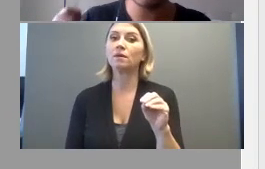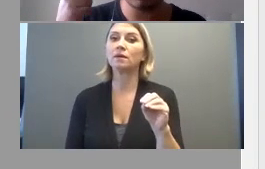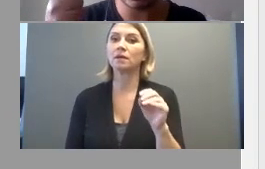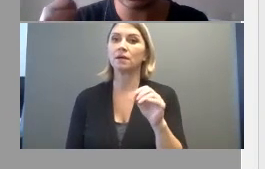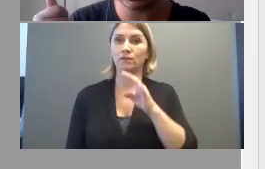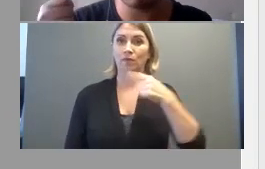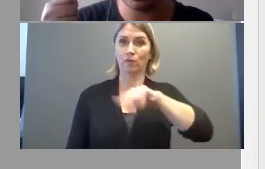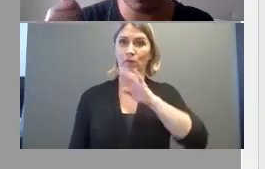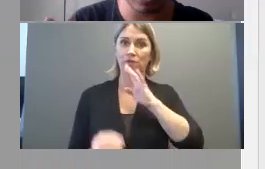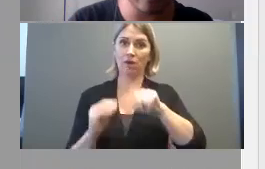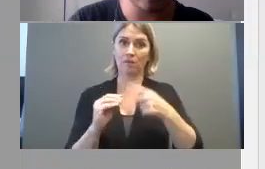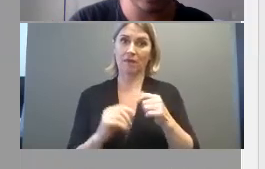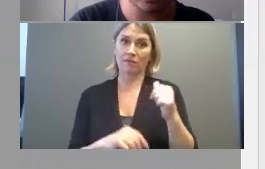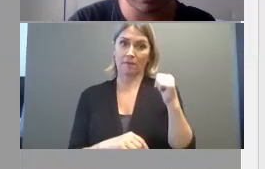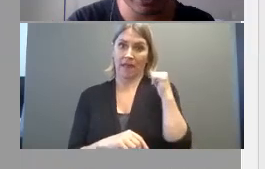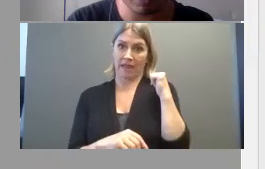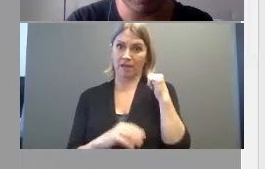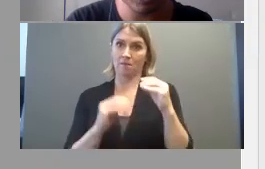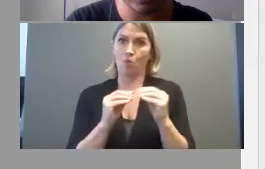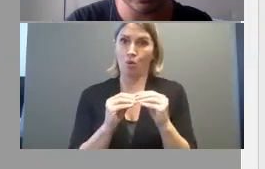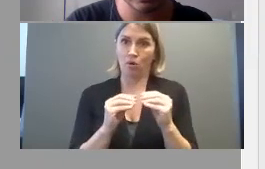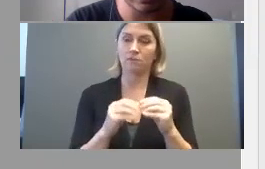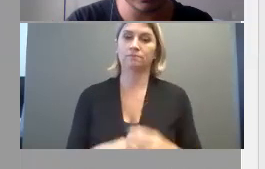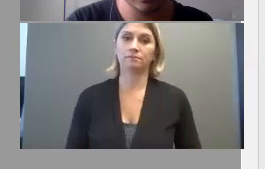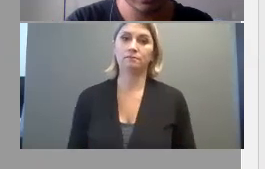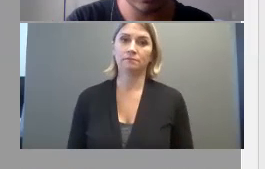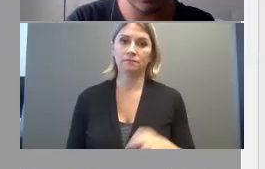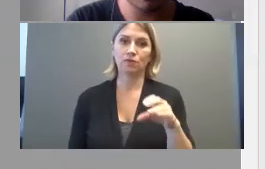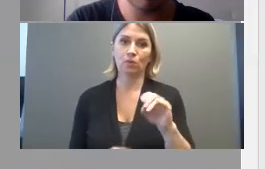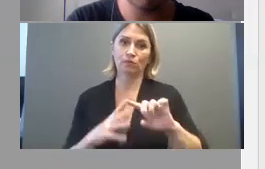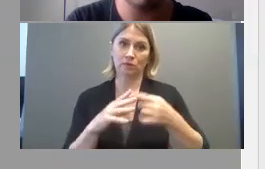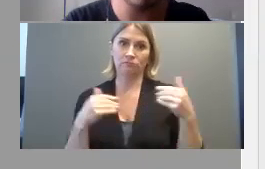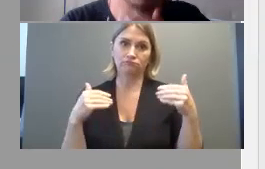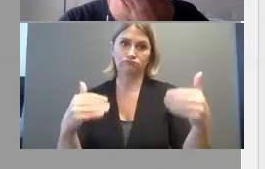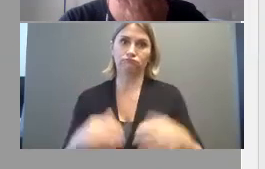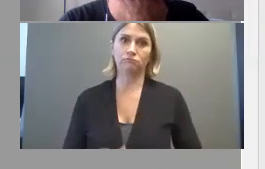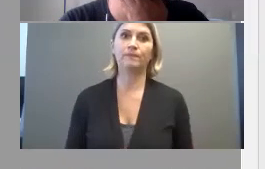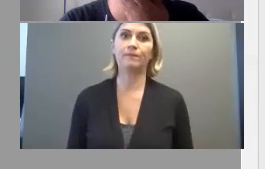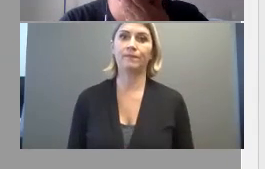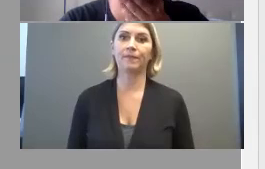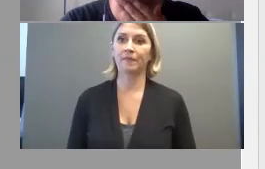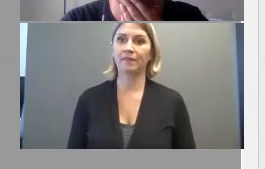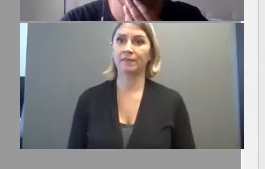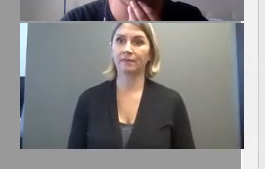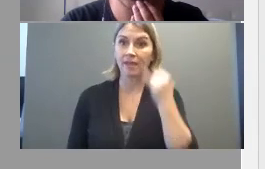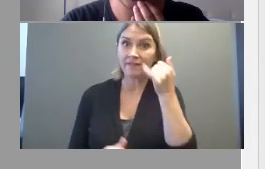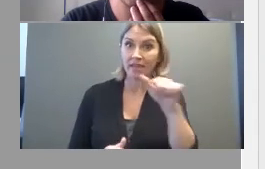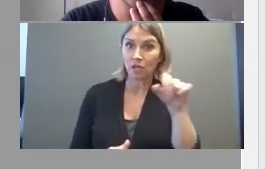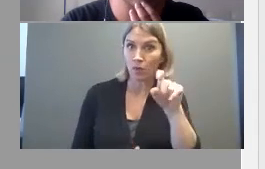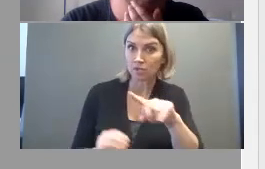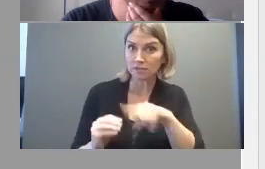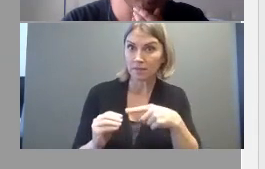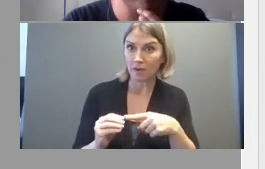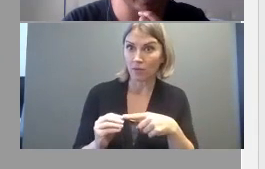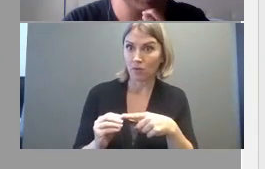talk about this back edges a bit more and forward edges a bit more. So let's start. Um, Before I begin, any questions about